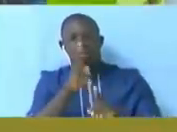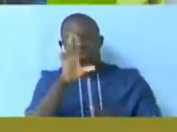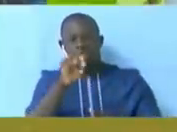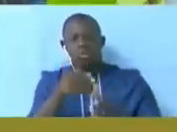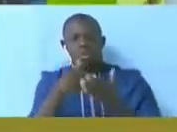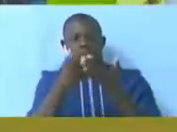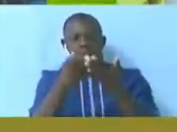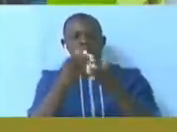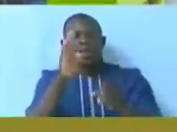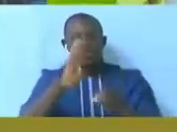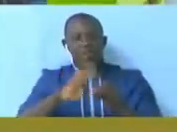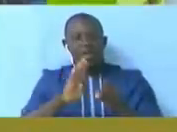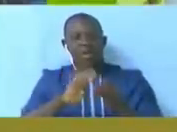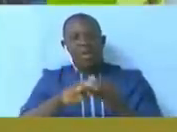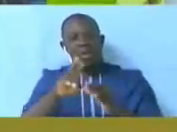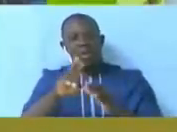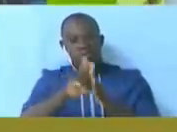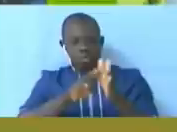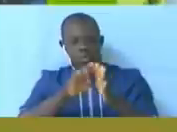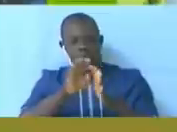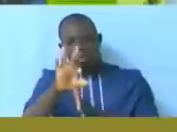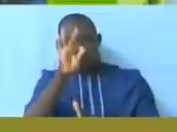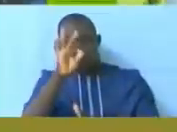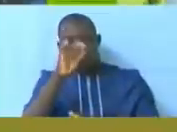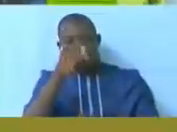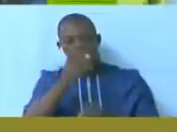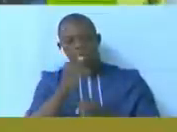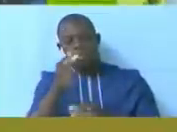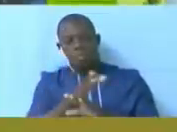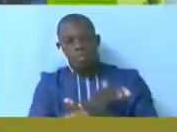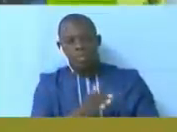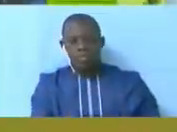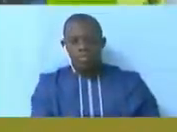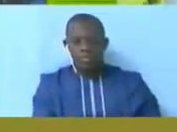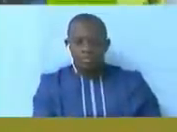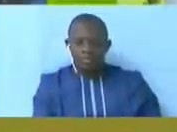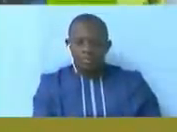ila kiti kundunya nying akela kiti kundunya nying akabatandino nyadile.